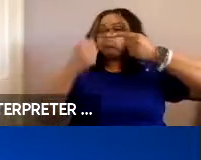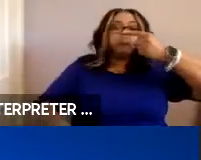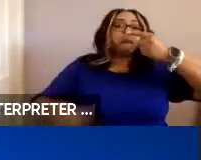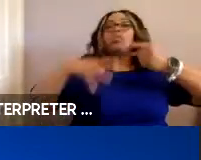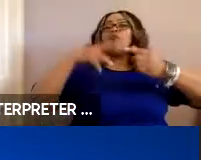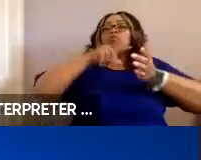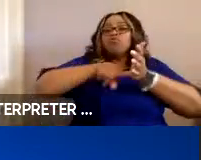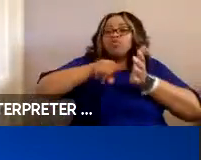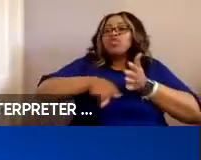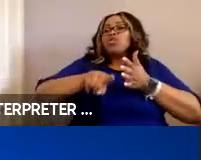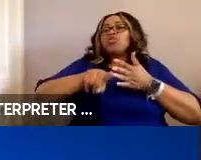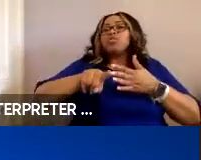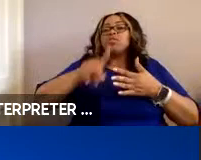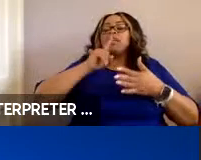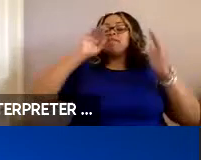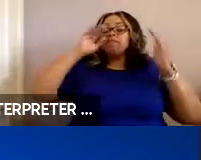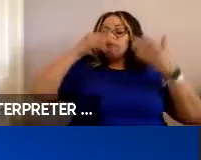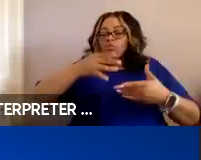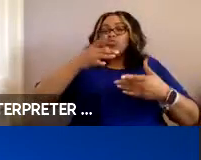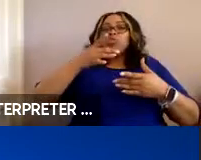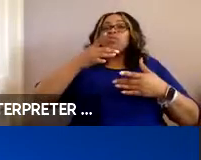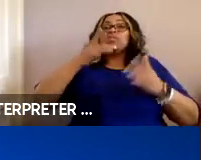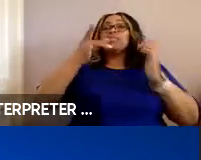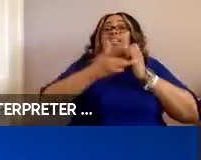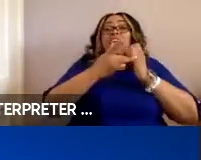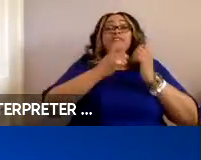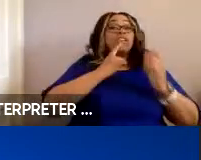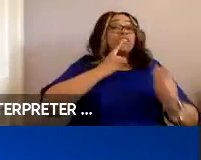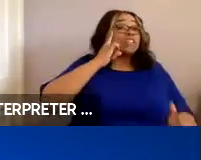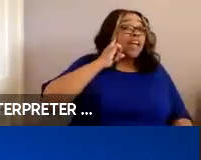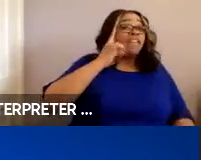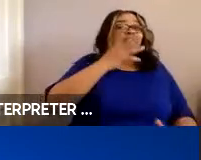accessible technology for the deaf and hard of hearing.